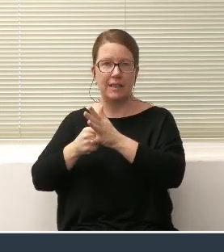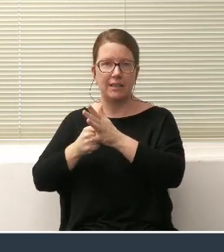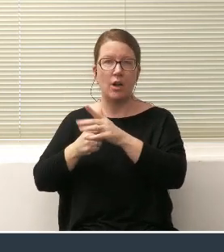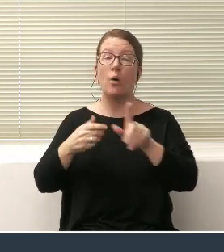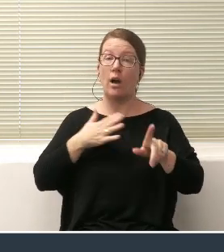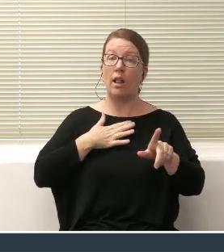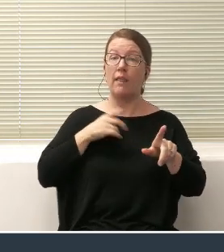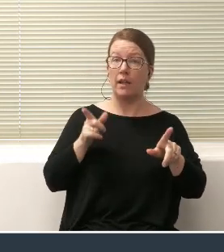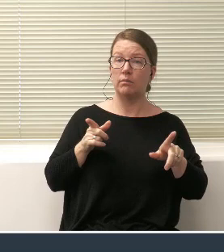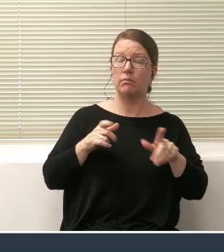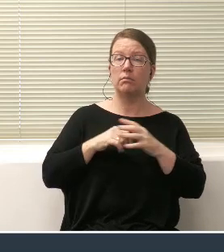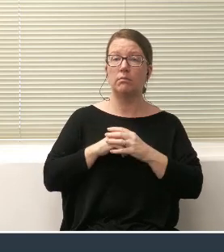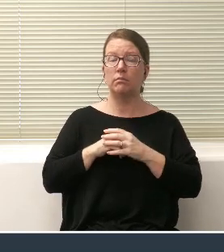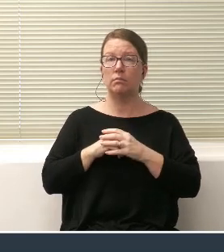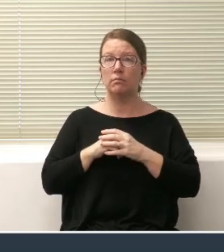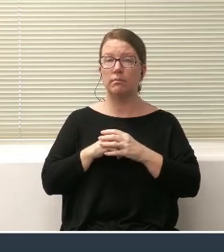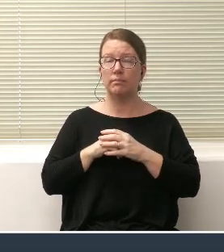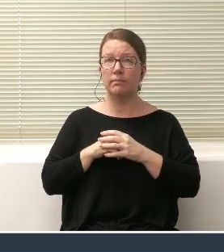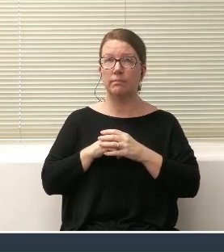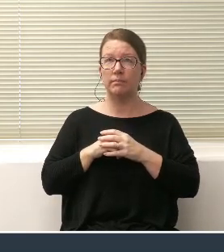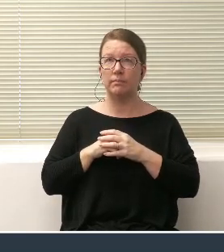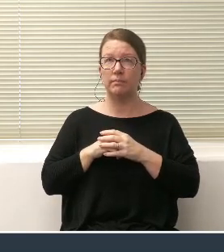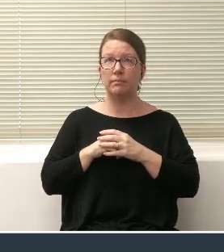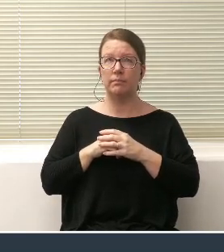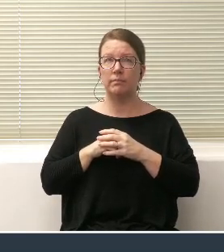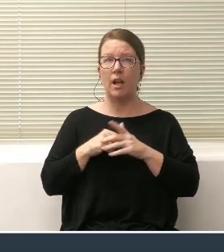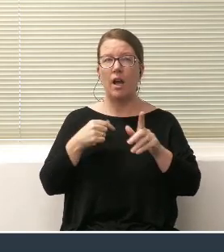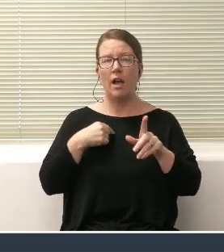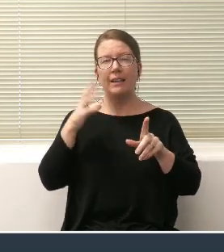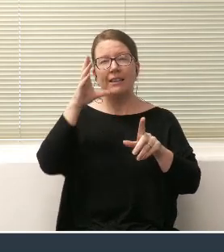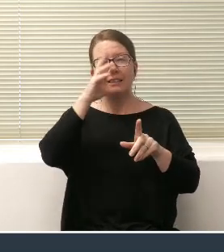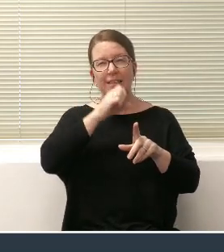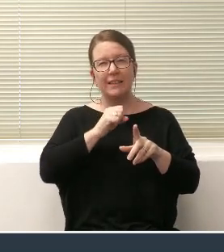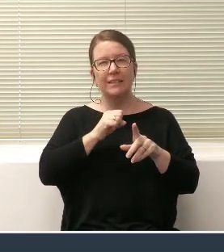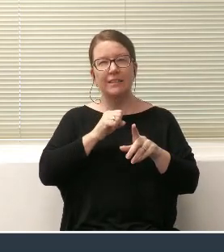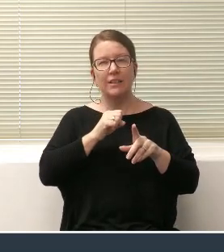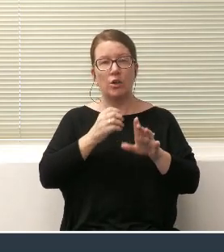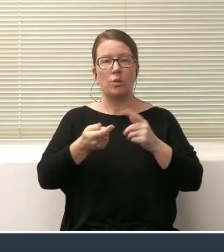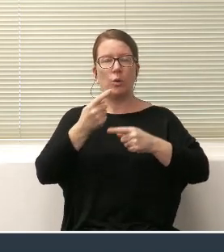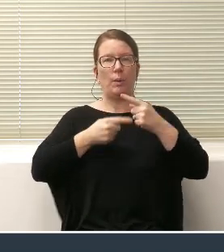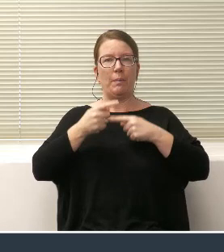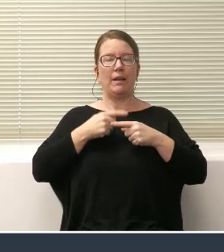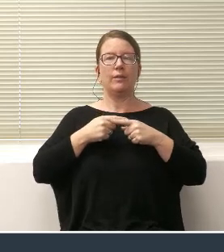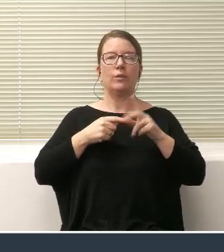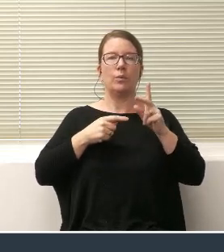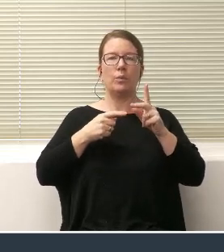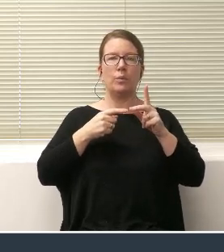that. Right. And I guess the final part, Councillor Brown, then Councillor Simpson, and